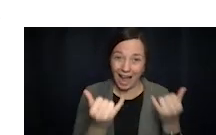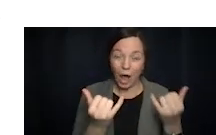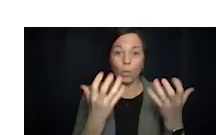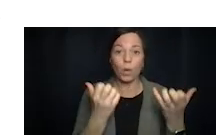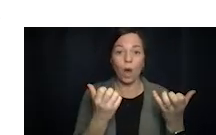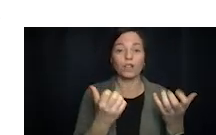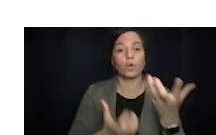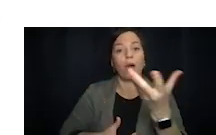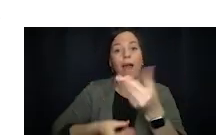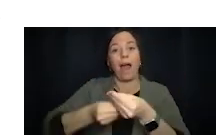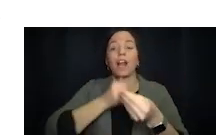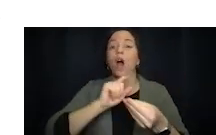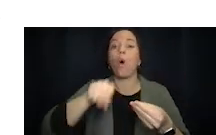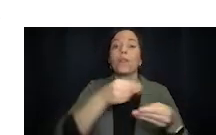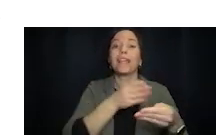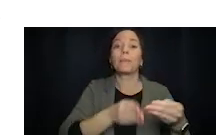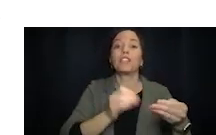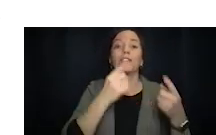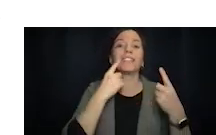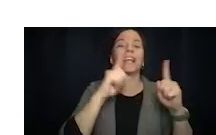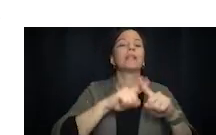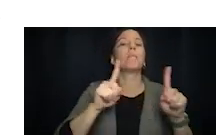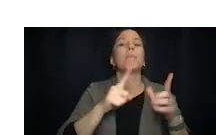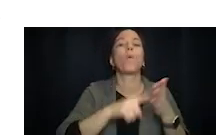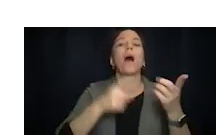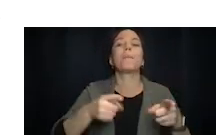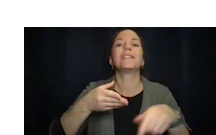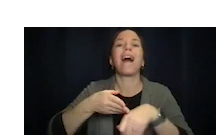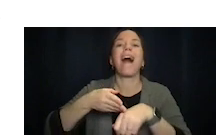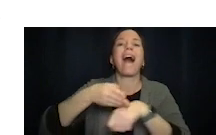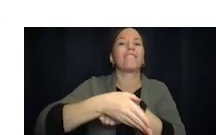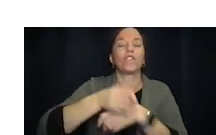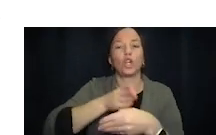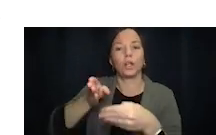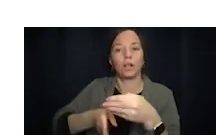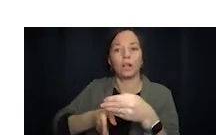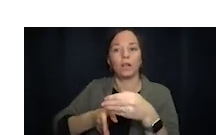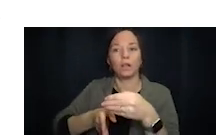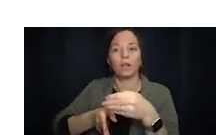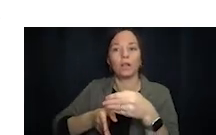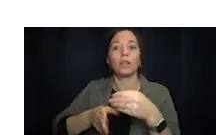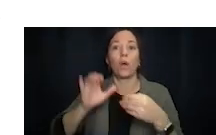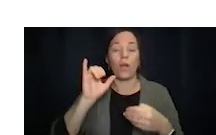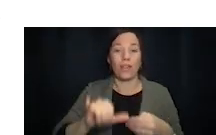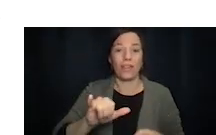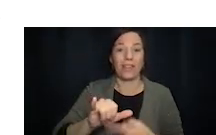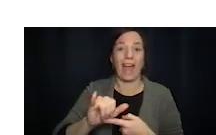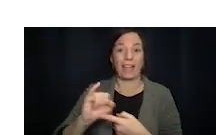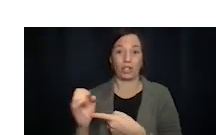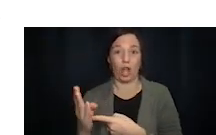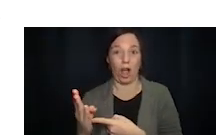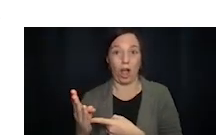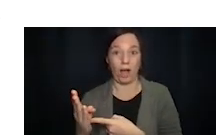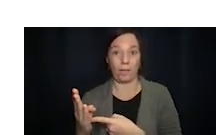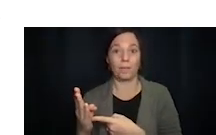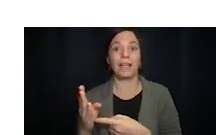just completion is success, but what happens after completion, right? That the high wage job and the transformed life is actually our measure